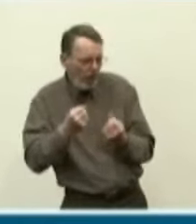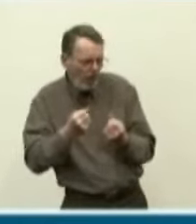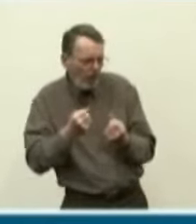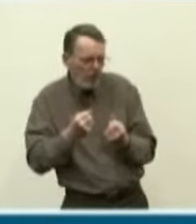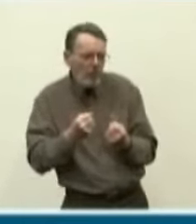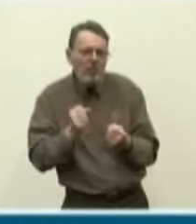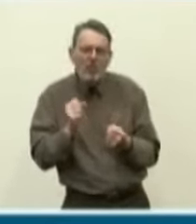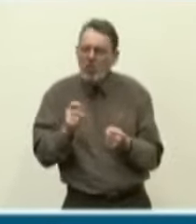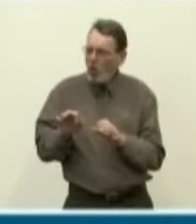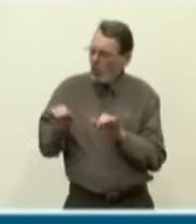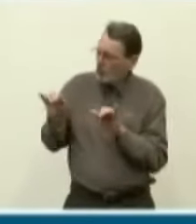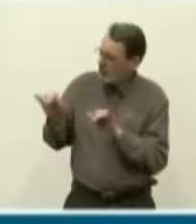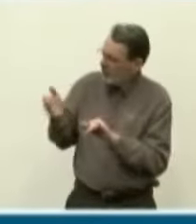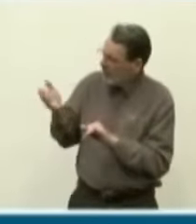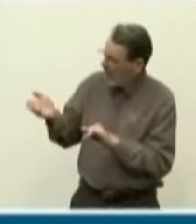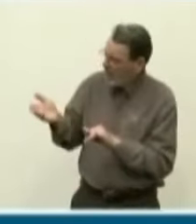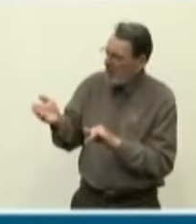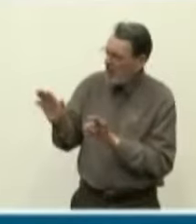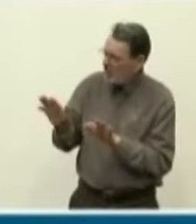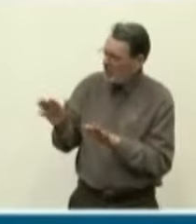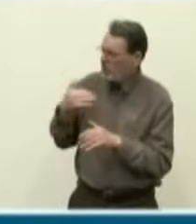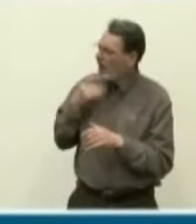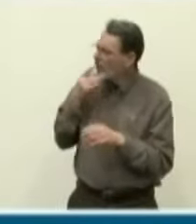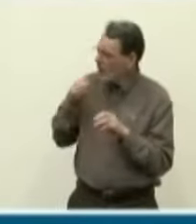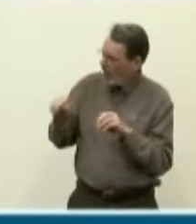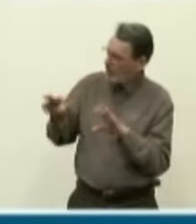Or just stay there to see if your hazard lights on.